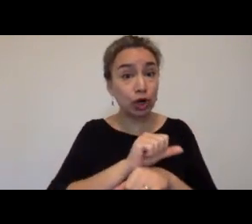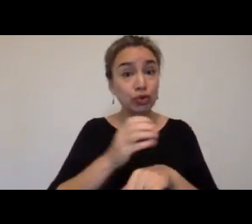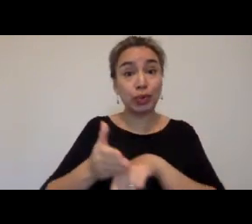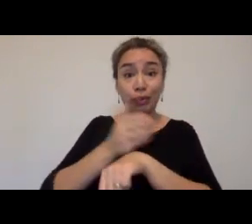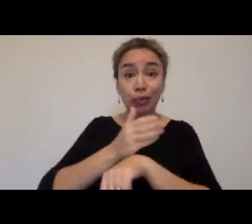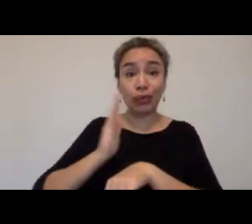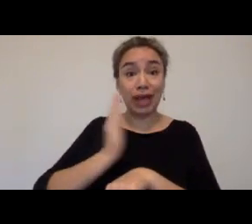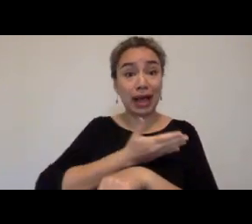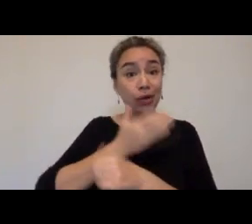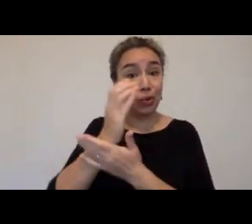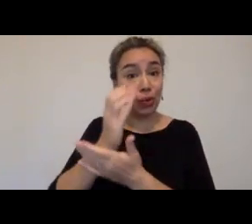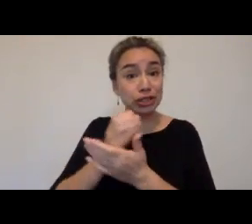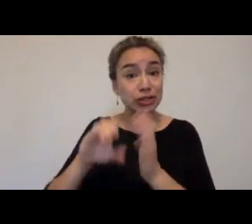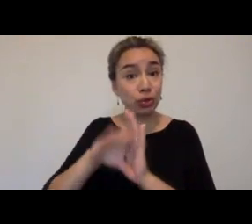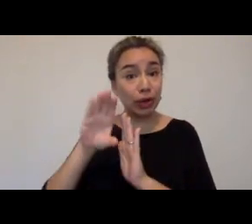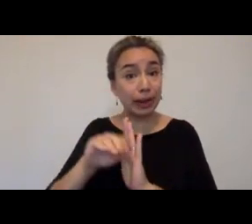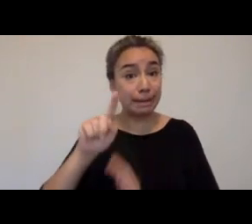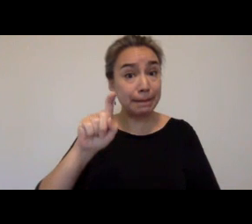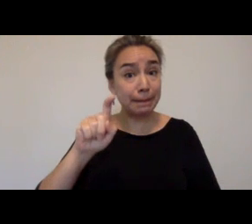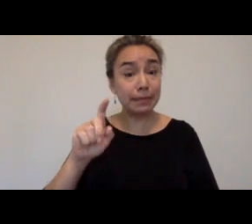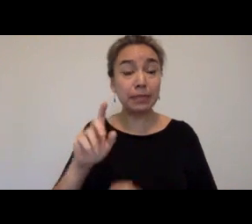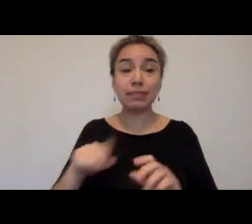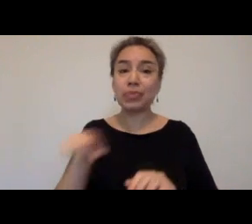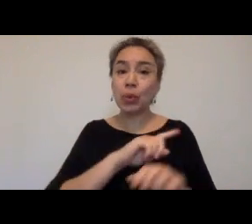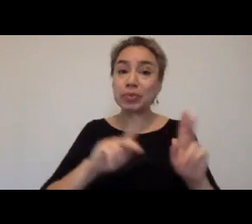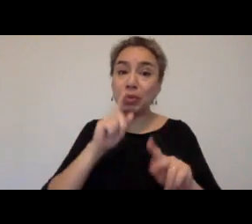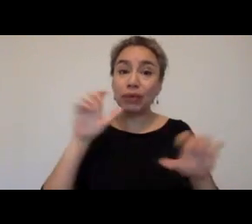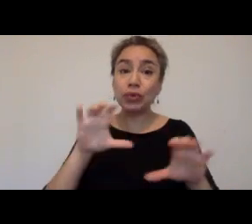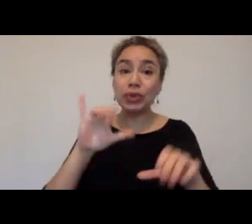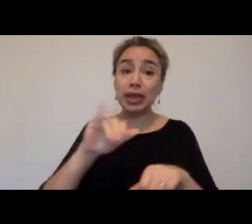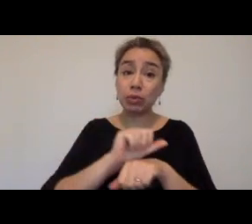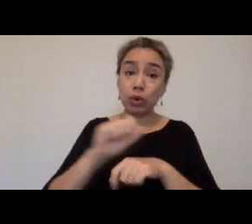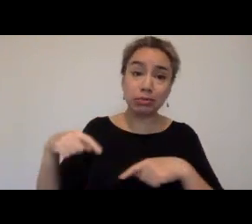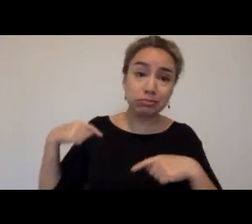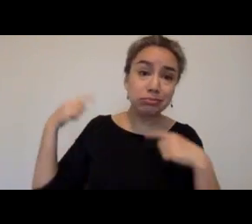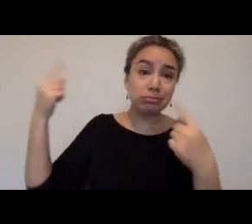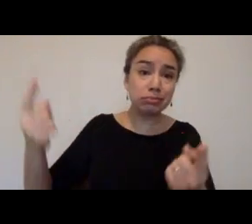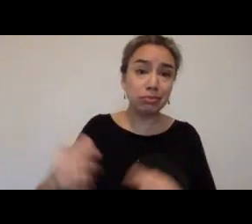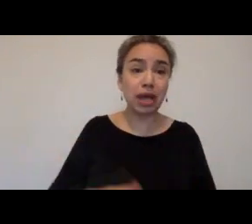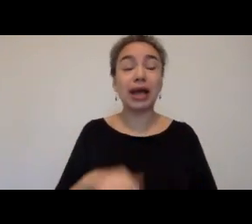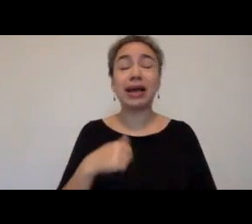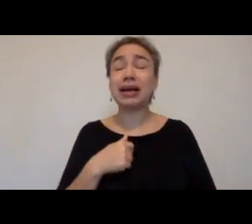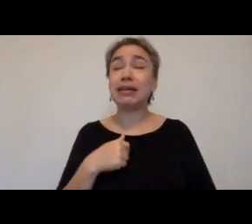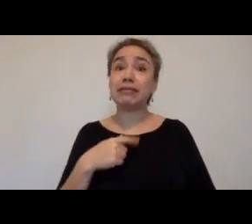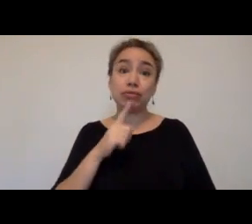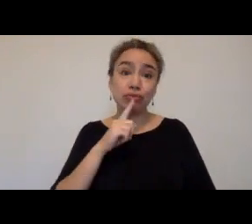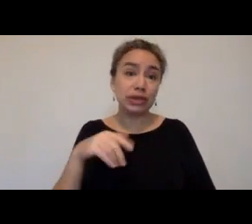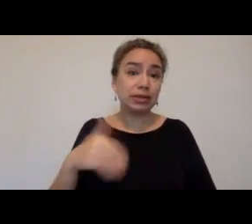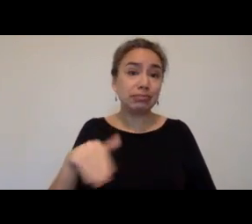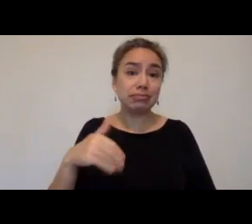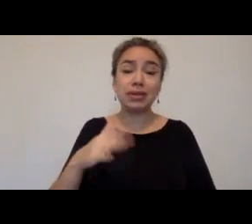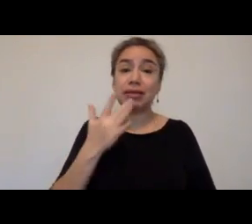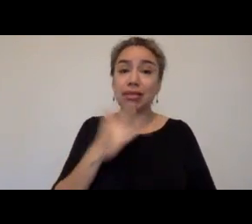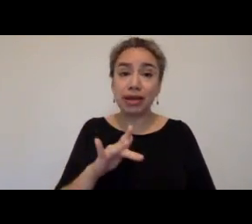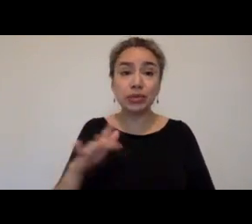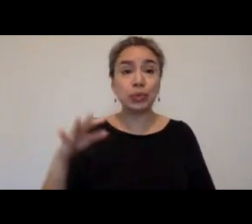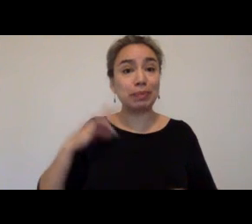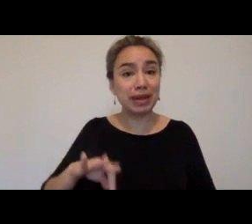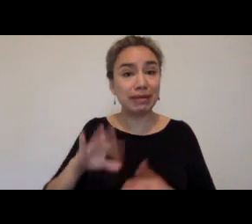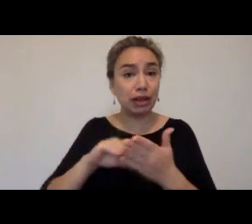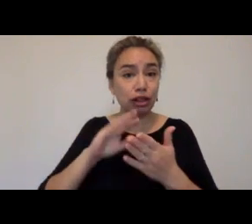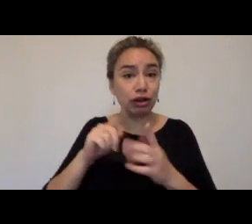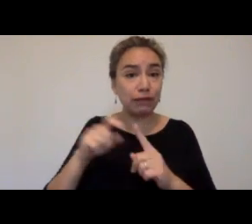So folks have been doing this work for a really long time, and I've been so fortunate to benefit and to learn from all the people who have been